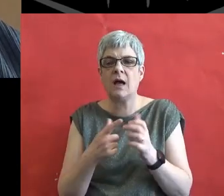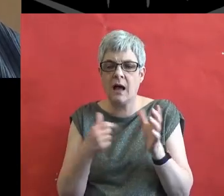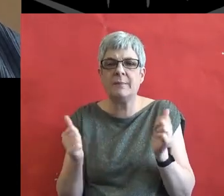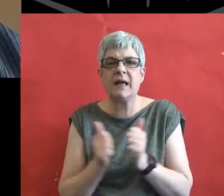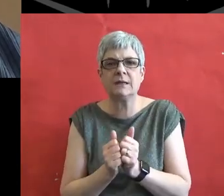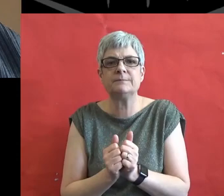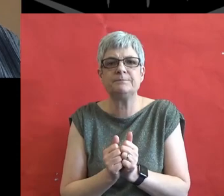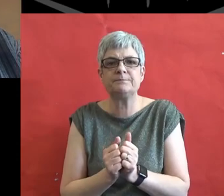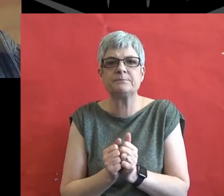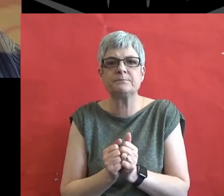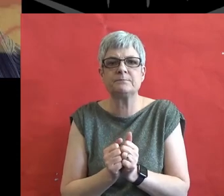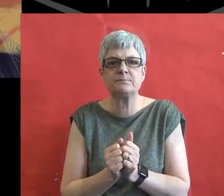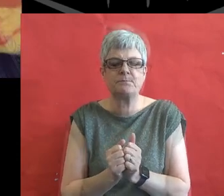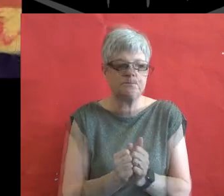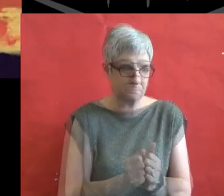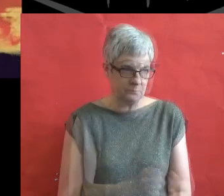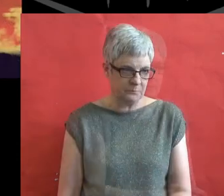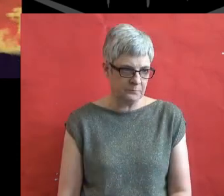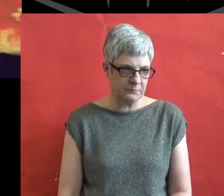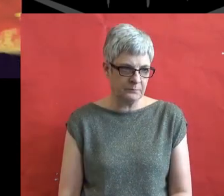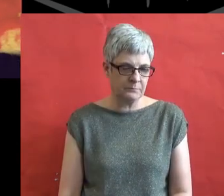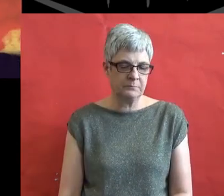Amen.